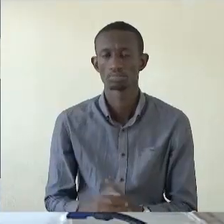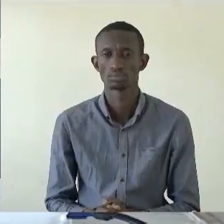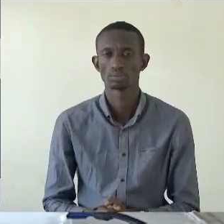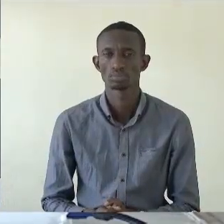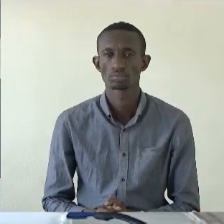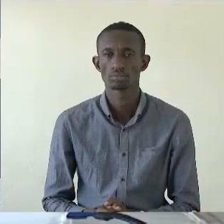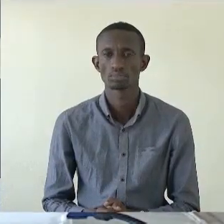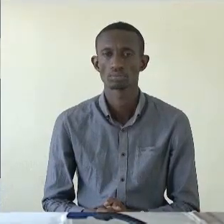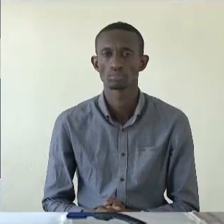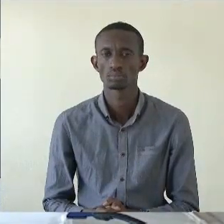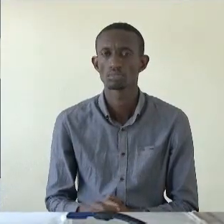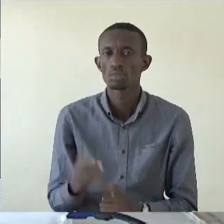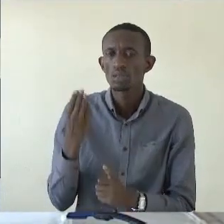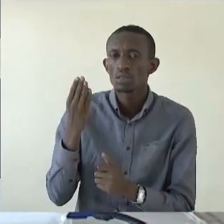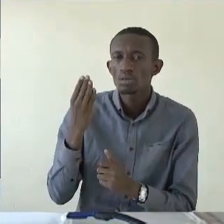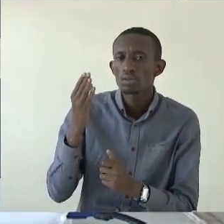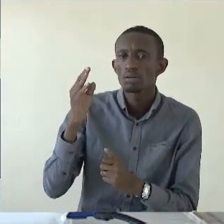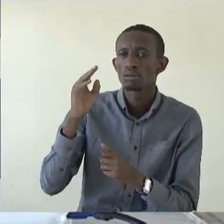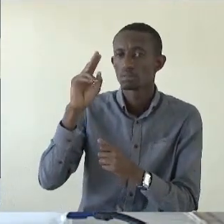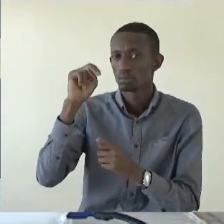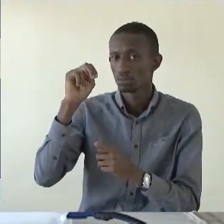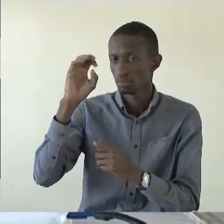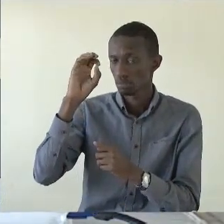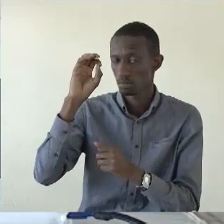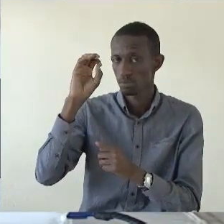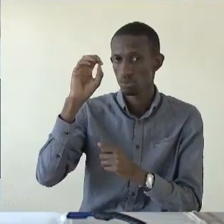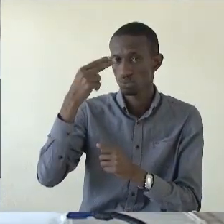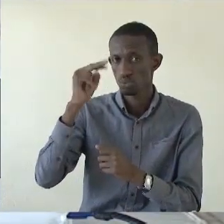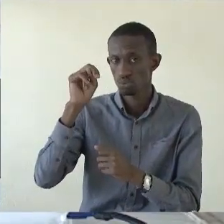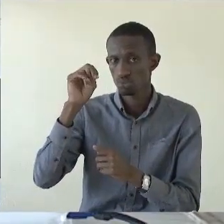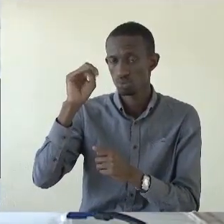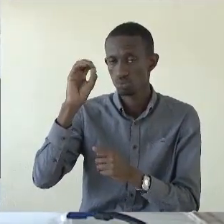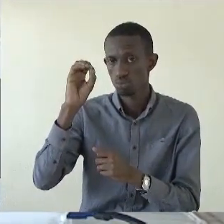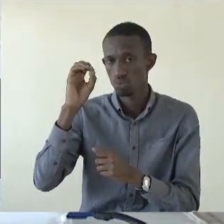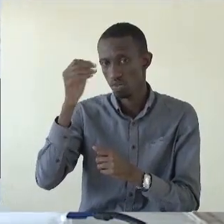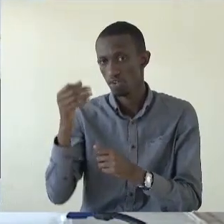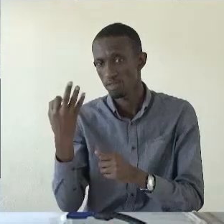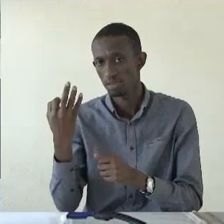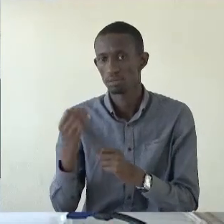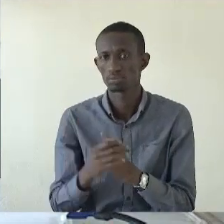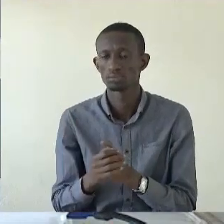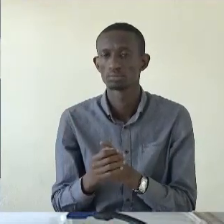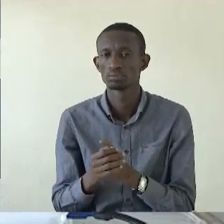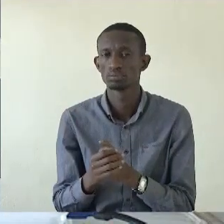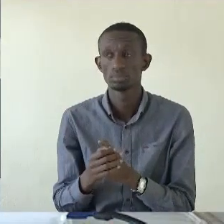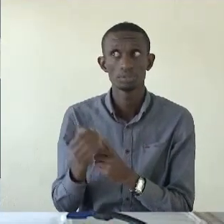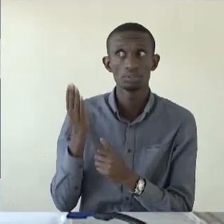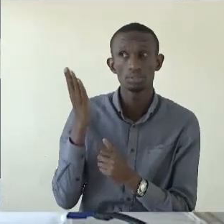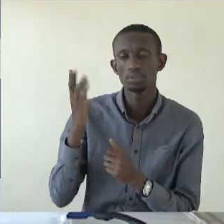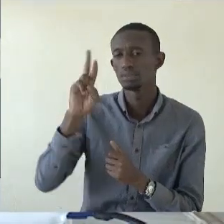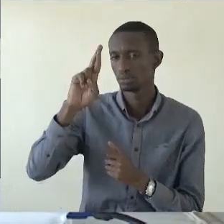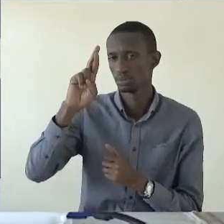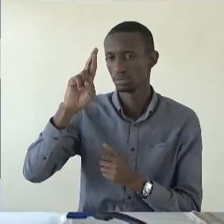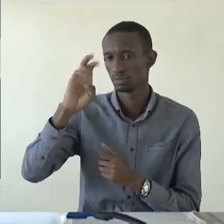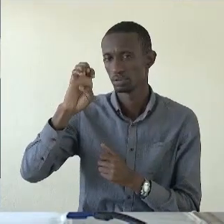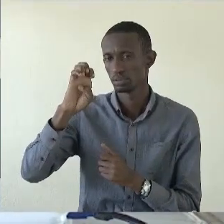for nitric acid. The nitric acid is always not nitrous acid. So that is the reagents B and